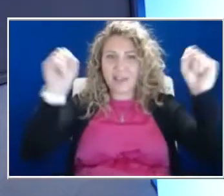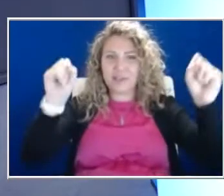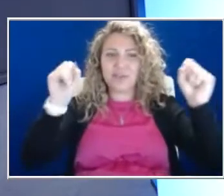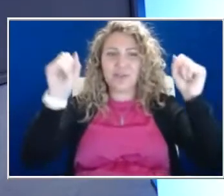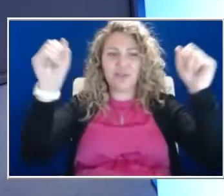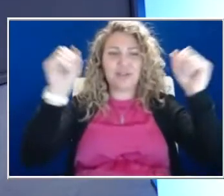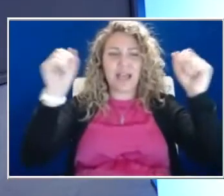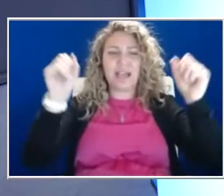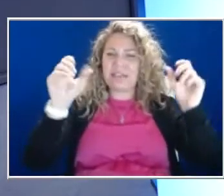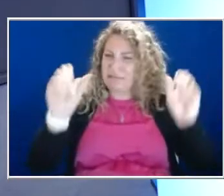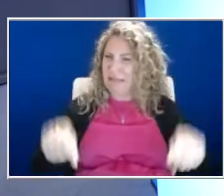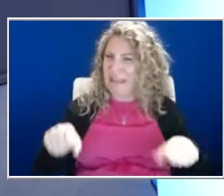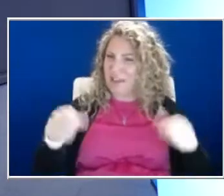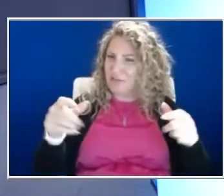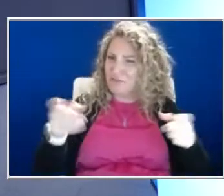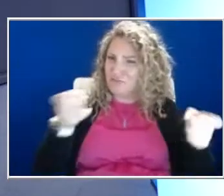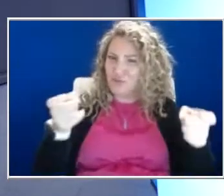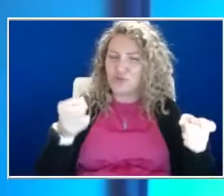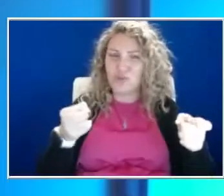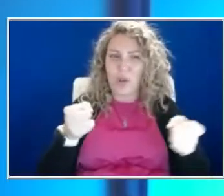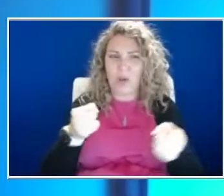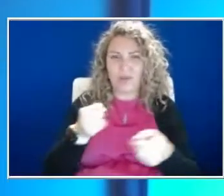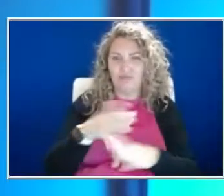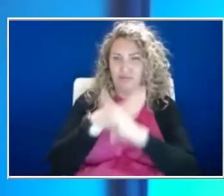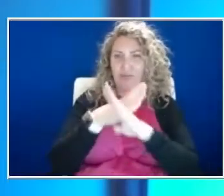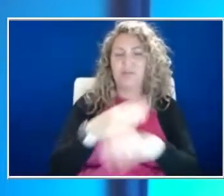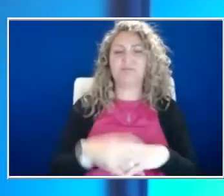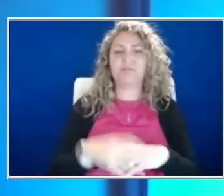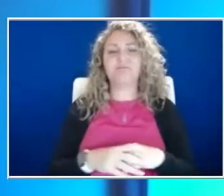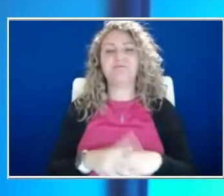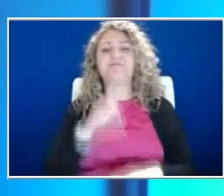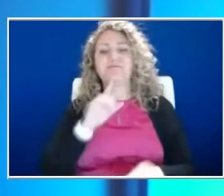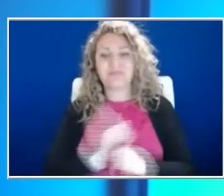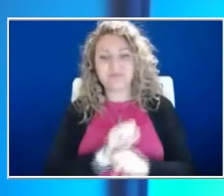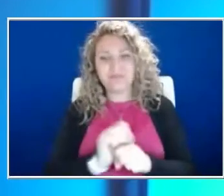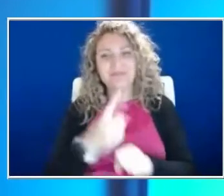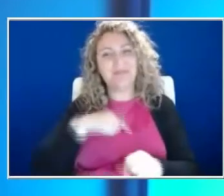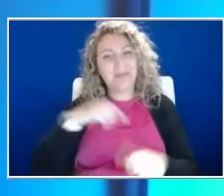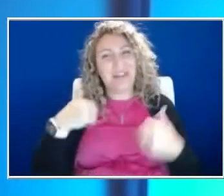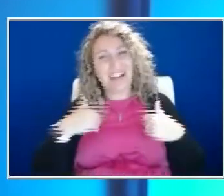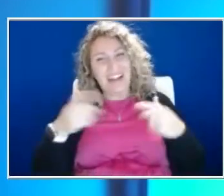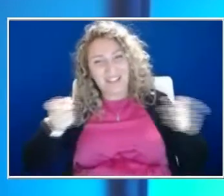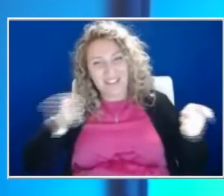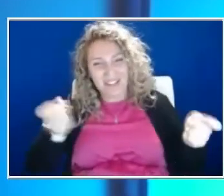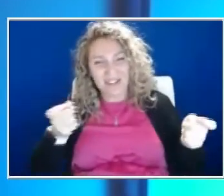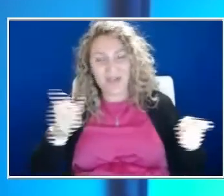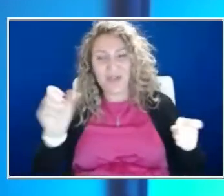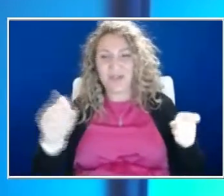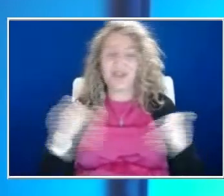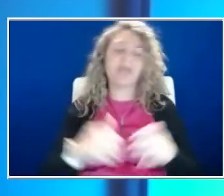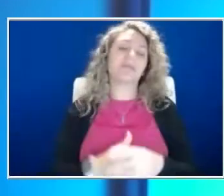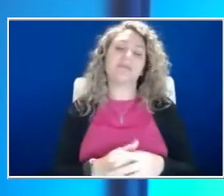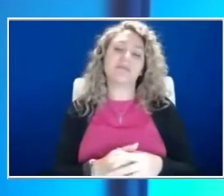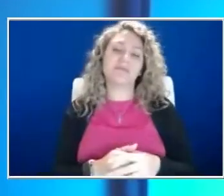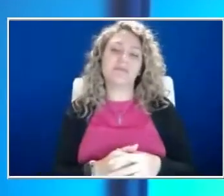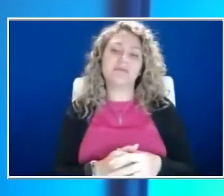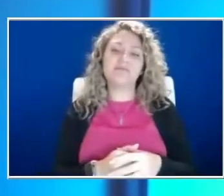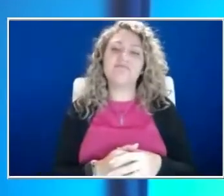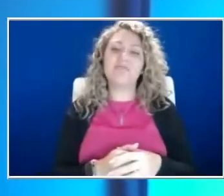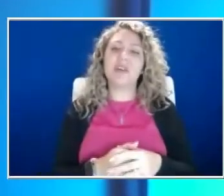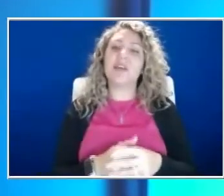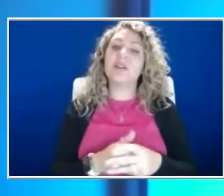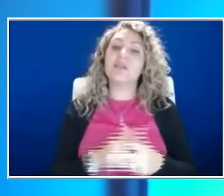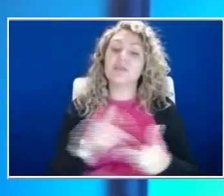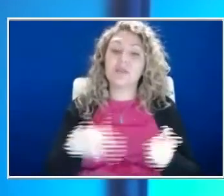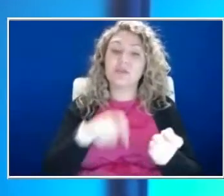health to stay out of that lane. Absolutely. We do have a little bit of control. Yeah. And the area specifically is a